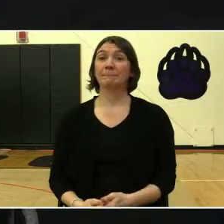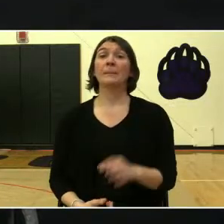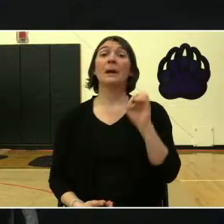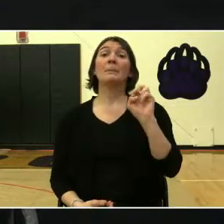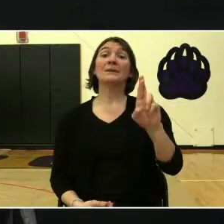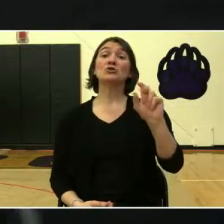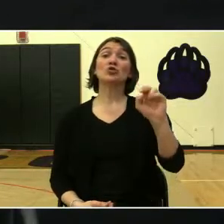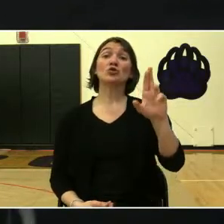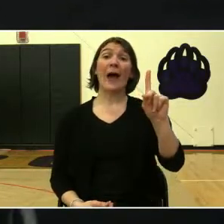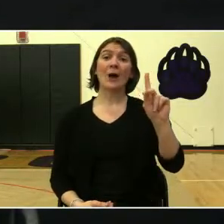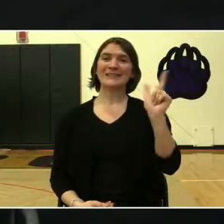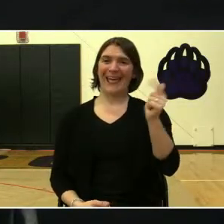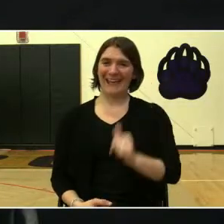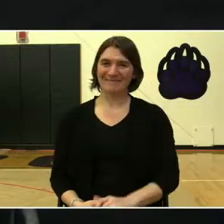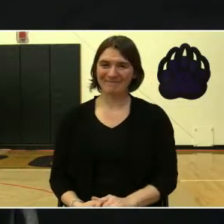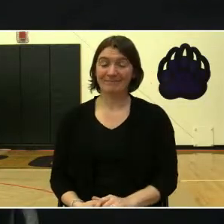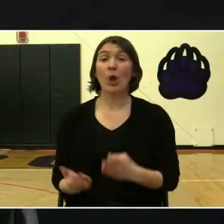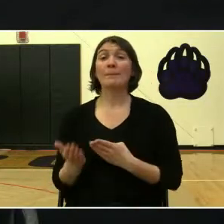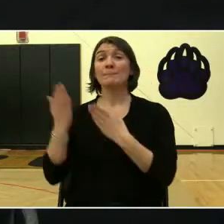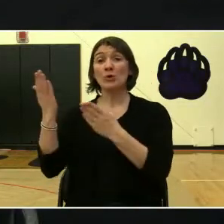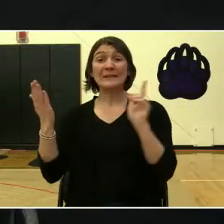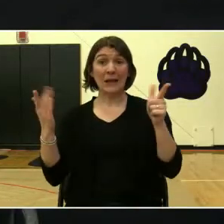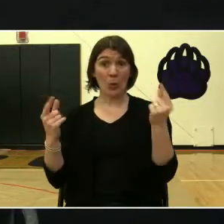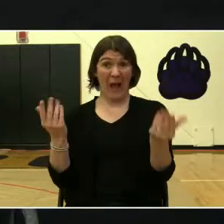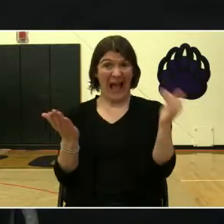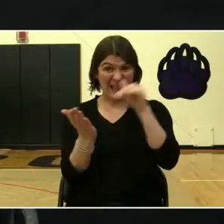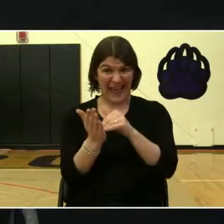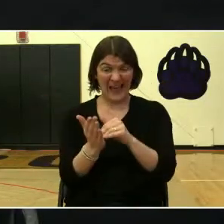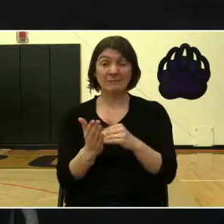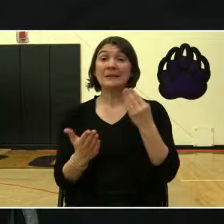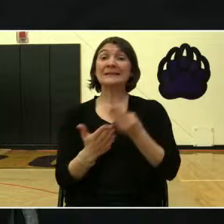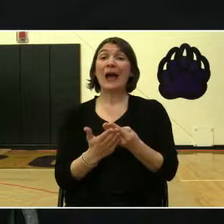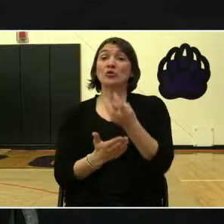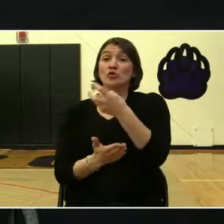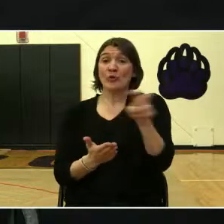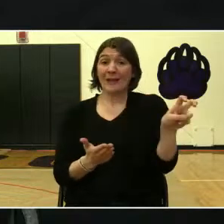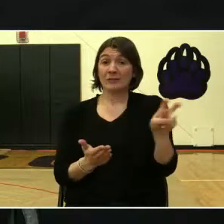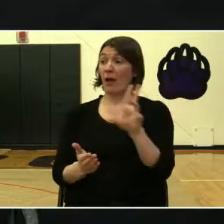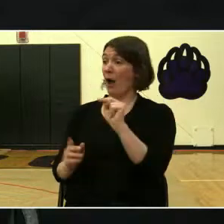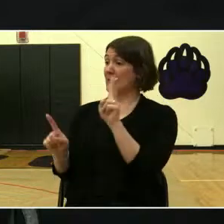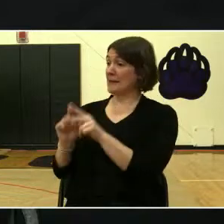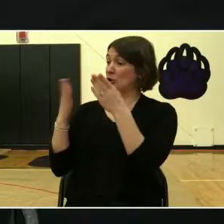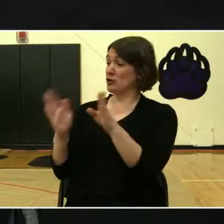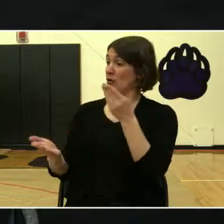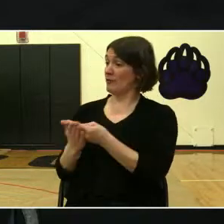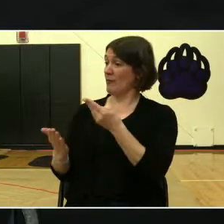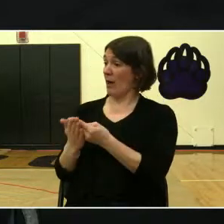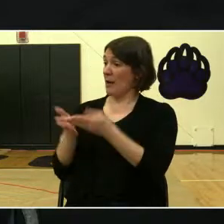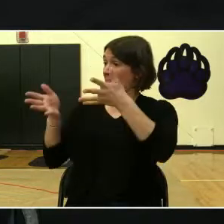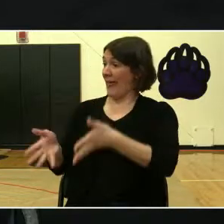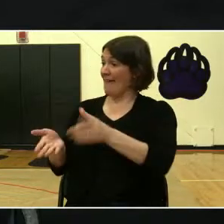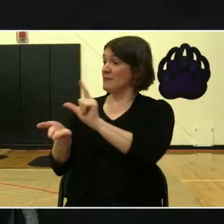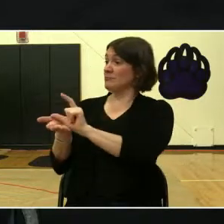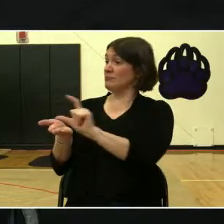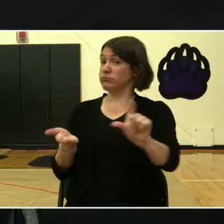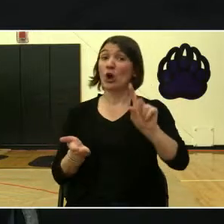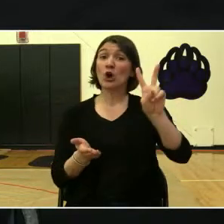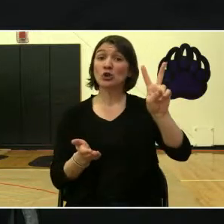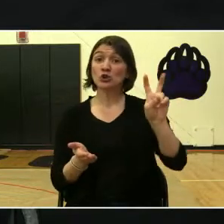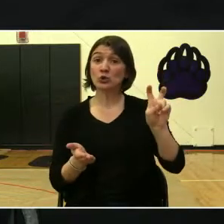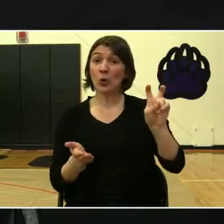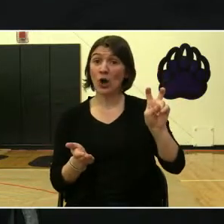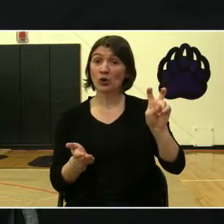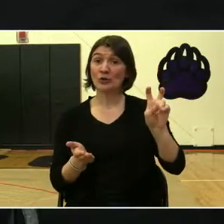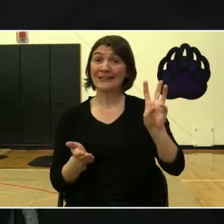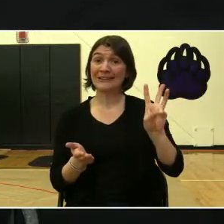stoud second um it's been moved and seconded that the town transfer from the unassigned general fund balance the sum of